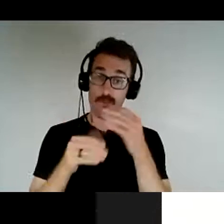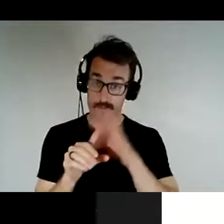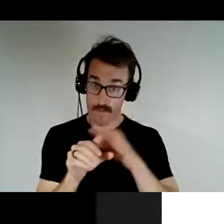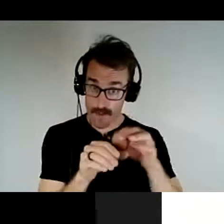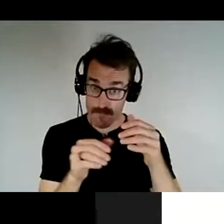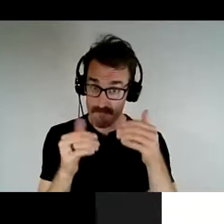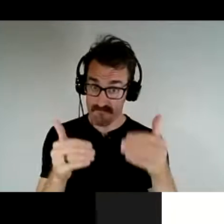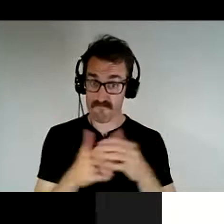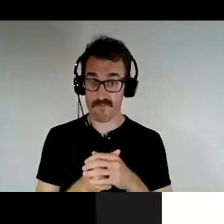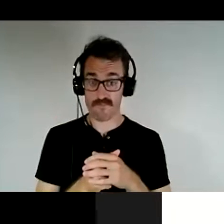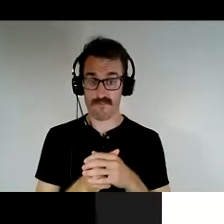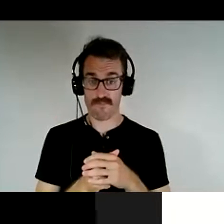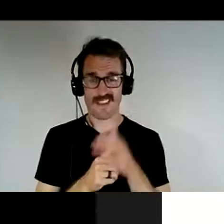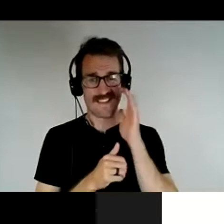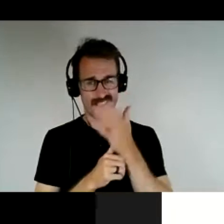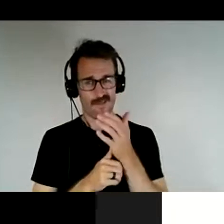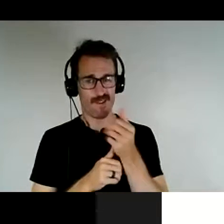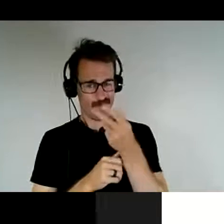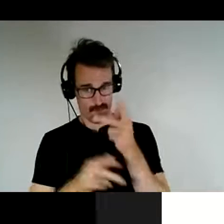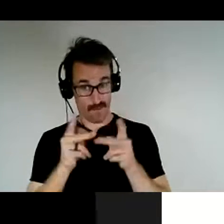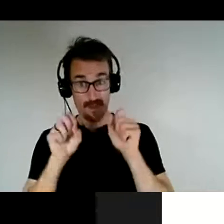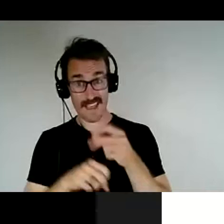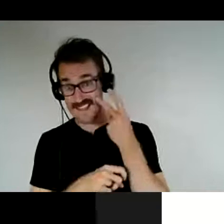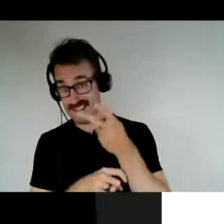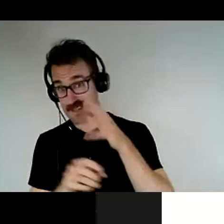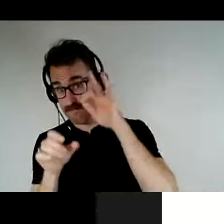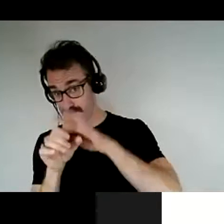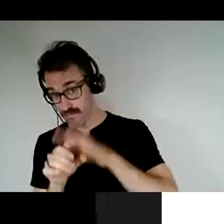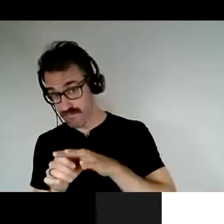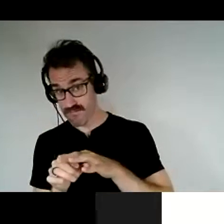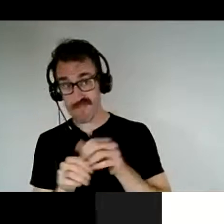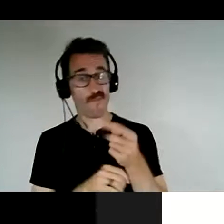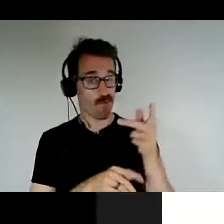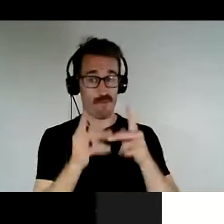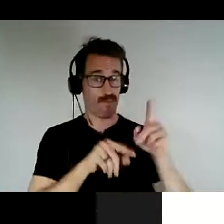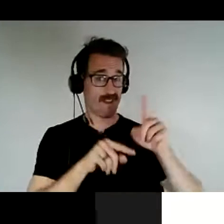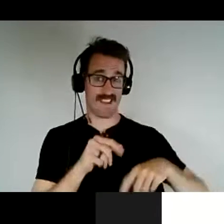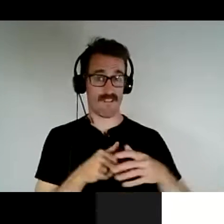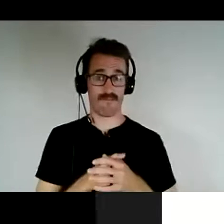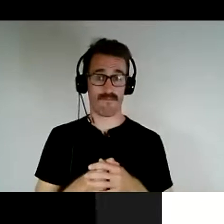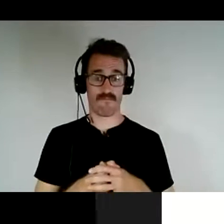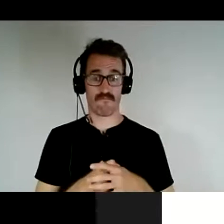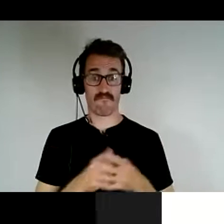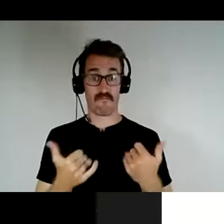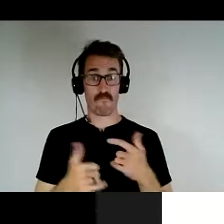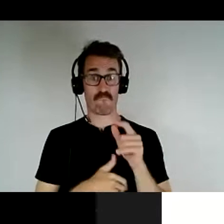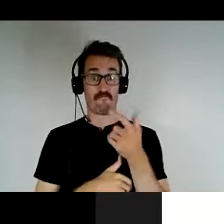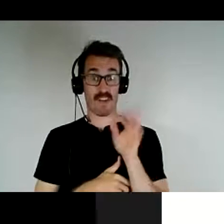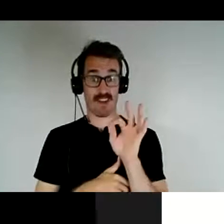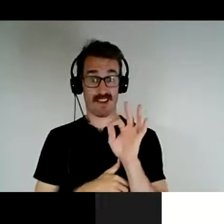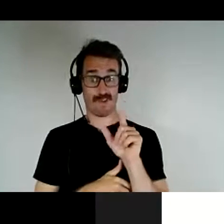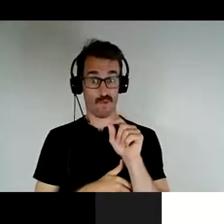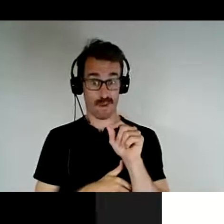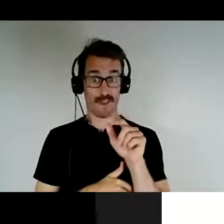Looks like some people can see them and some people can't. A lot of voting now. So 19, 20, 23.